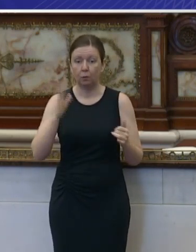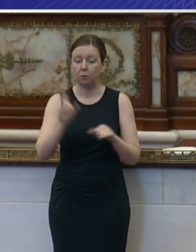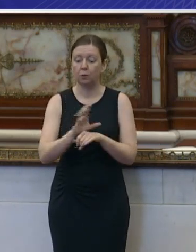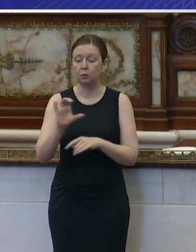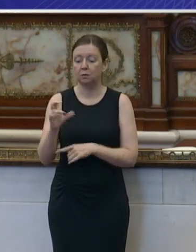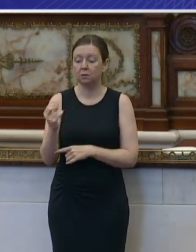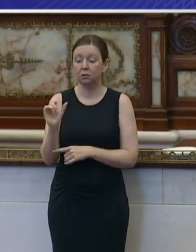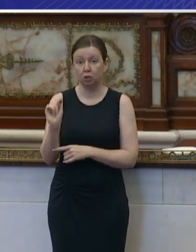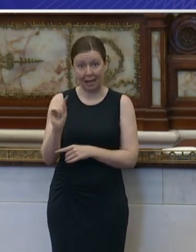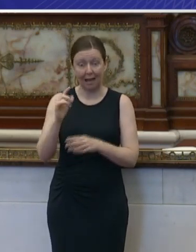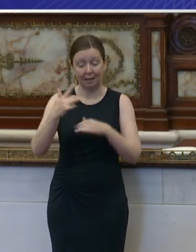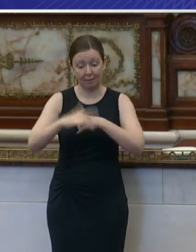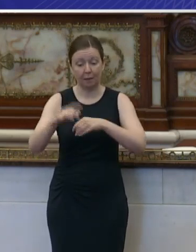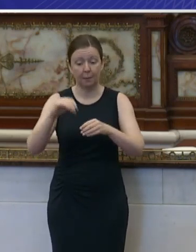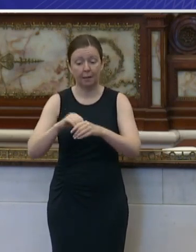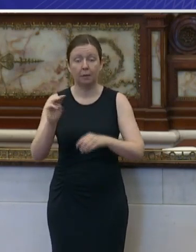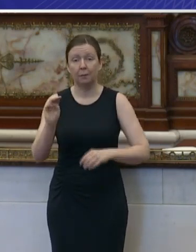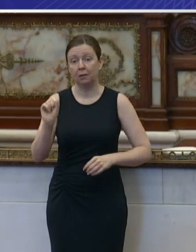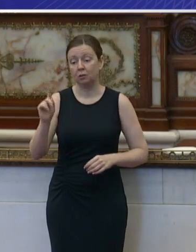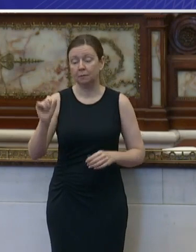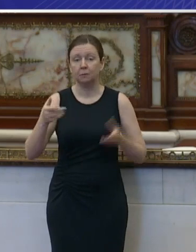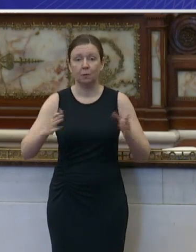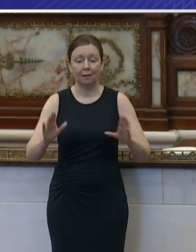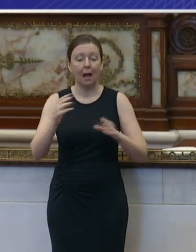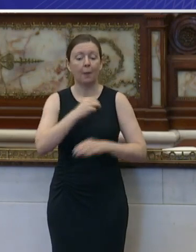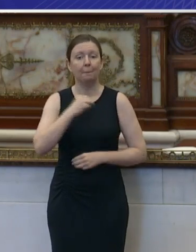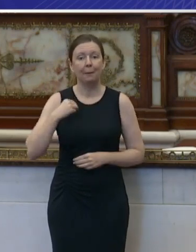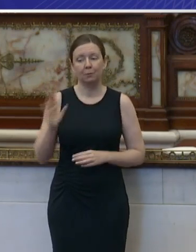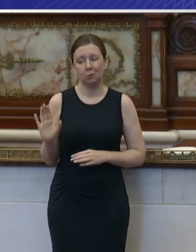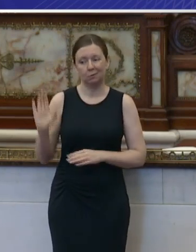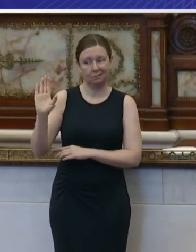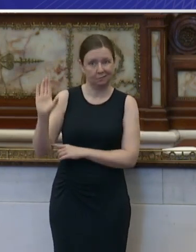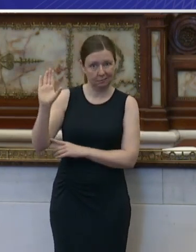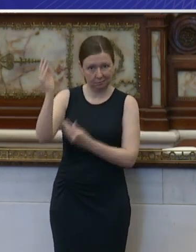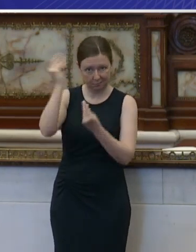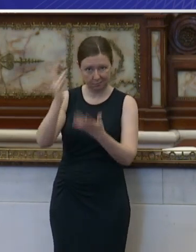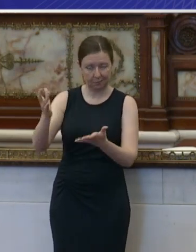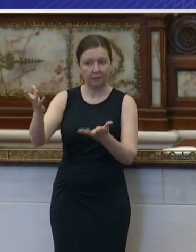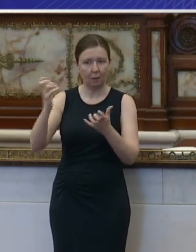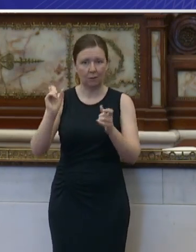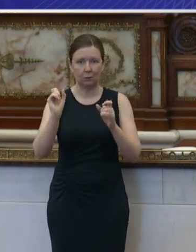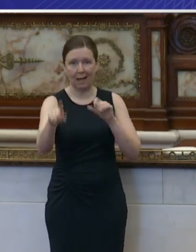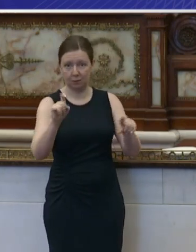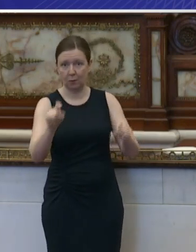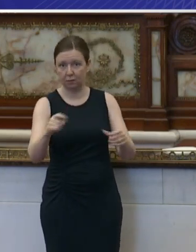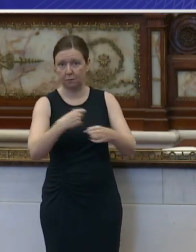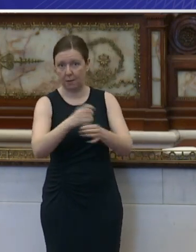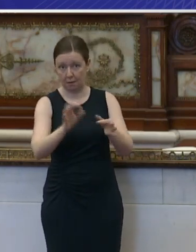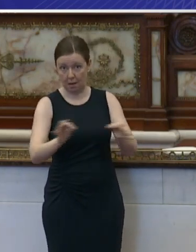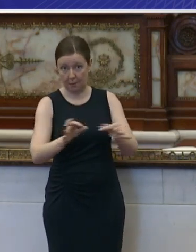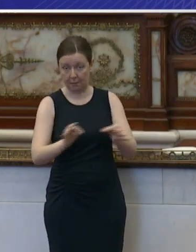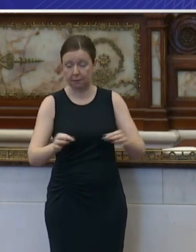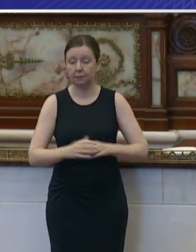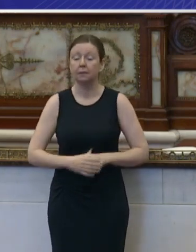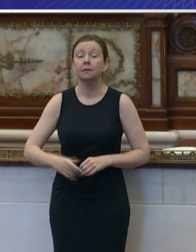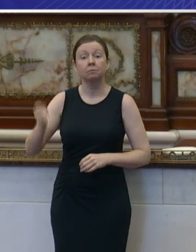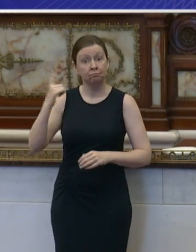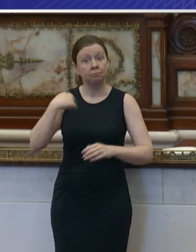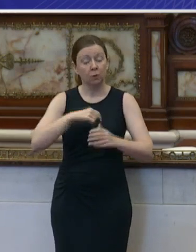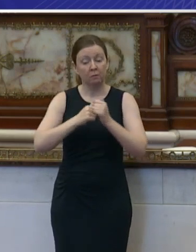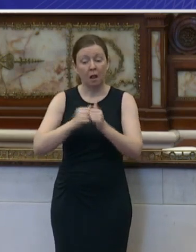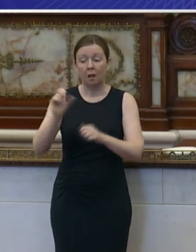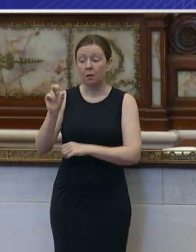feature available in Microsoft Teams to allow members to signify that they wish to be recognized. In order to comply with the Sunshine